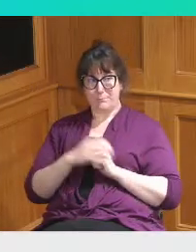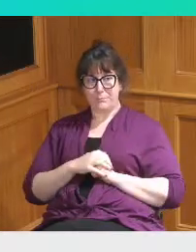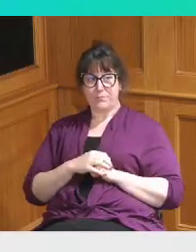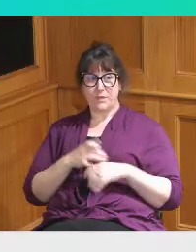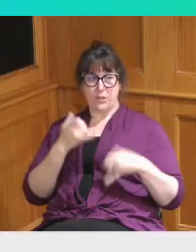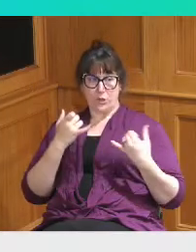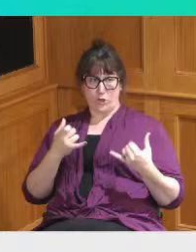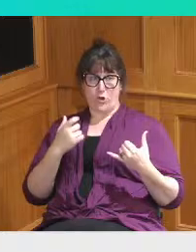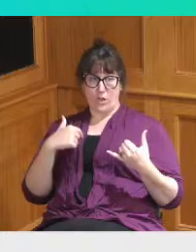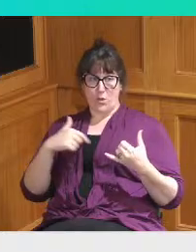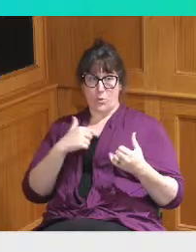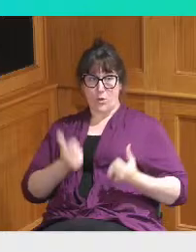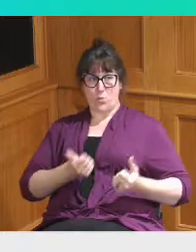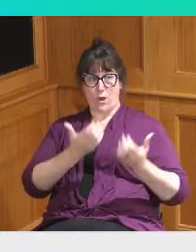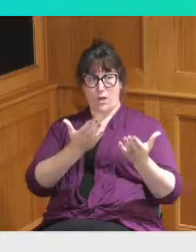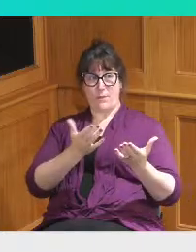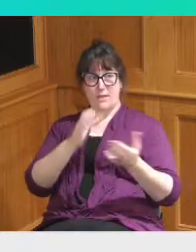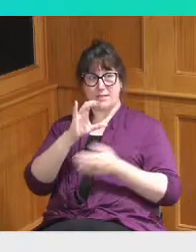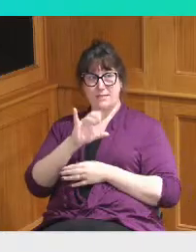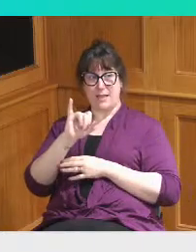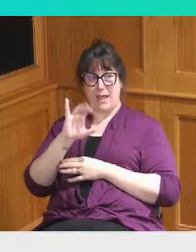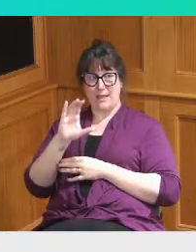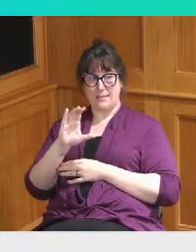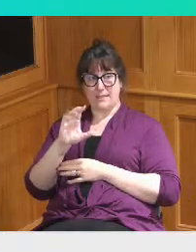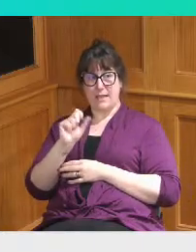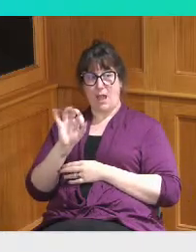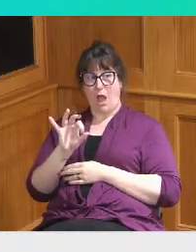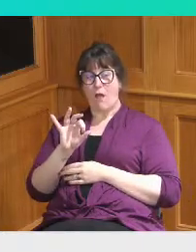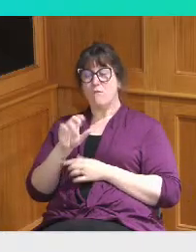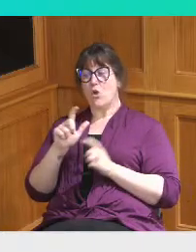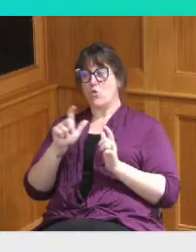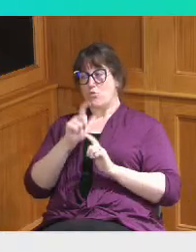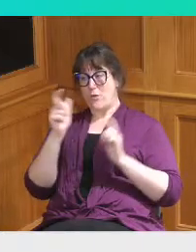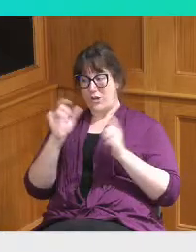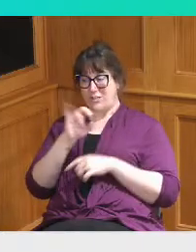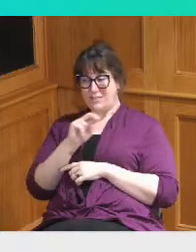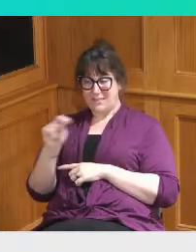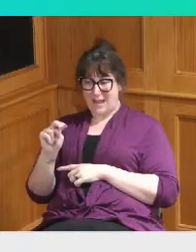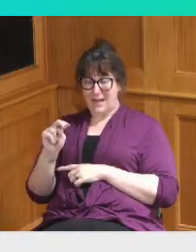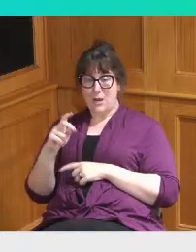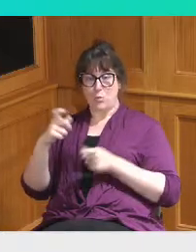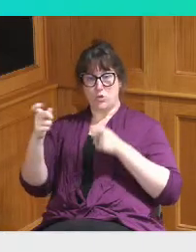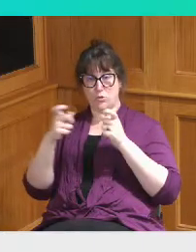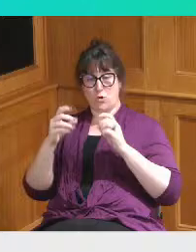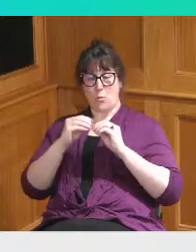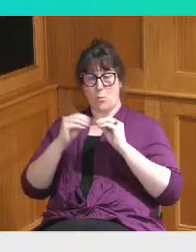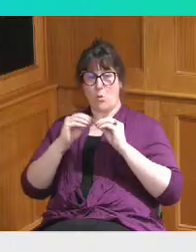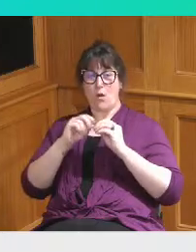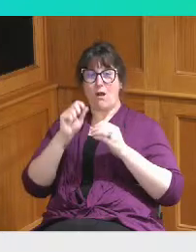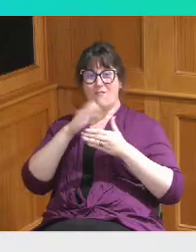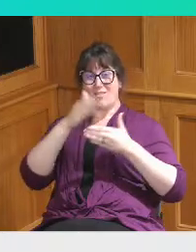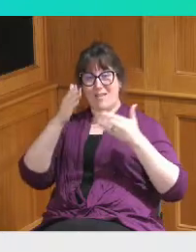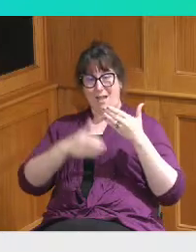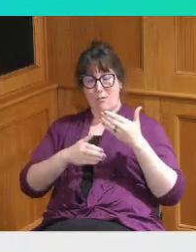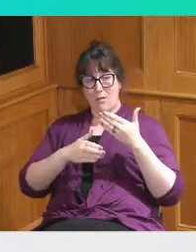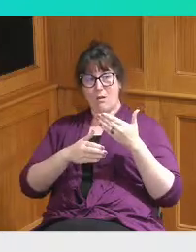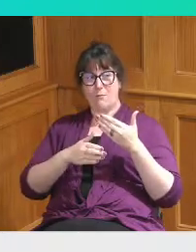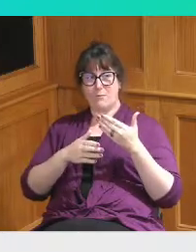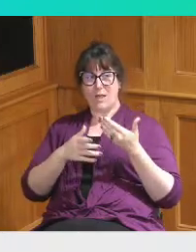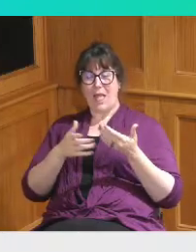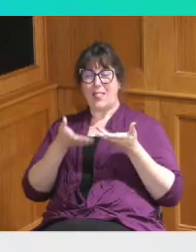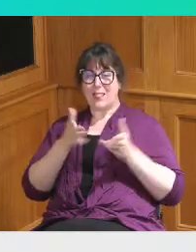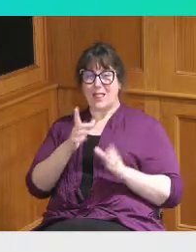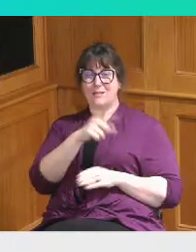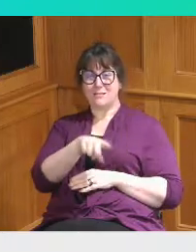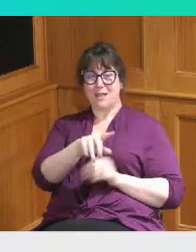Concurrently, we recommended that they join the CIC of Greater Cincinnati, which would give them more control over the outcome, effectively letting them